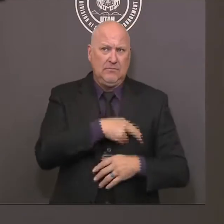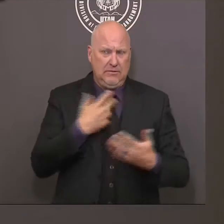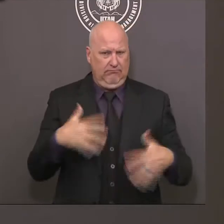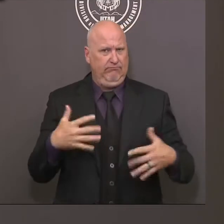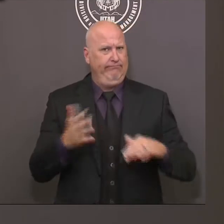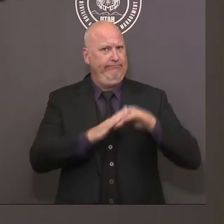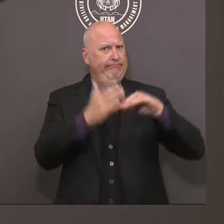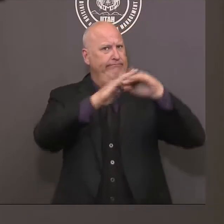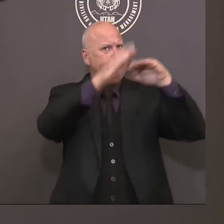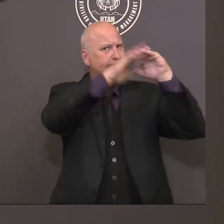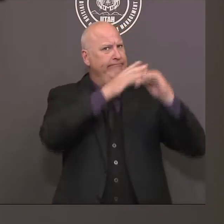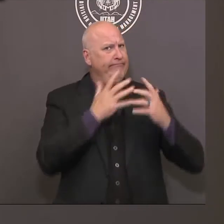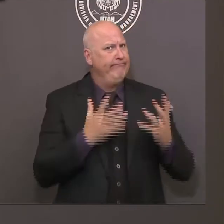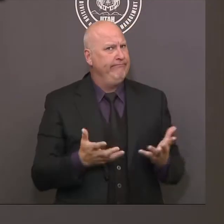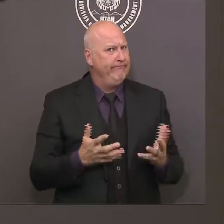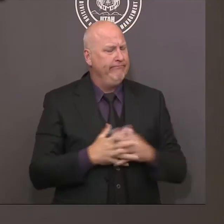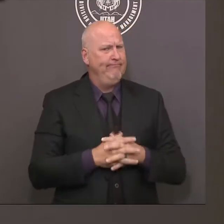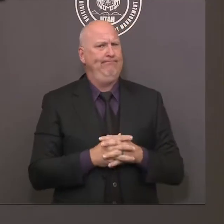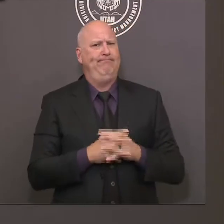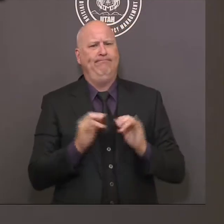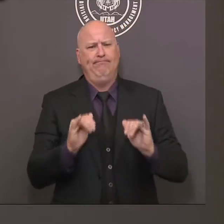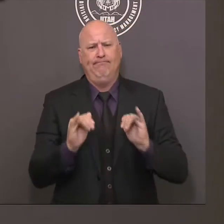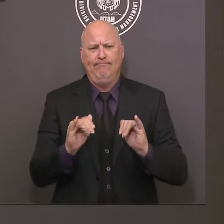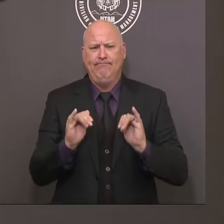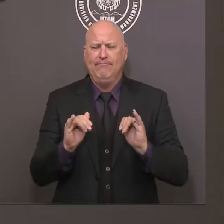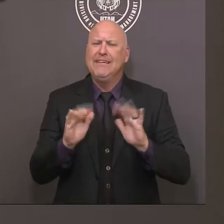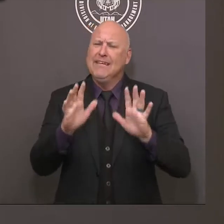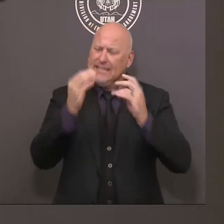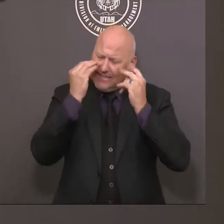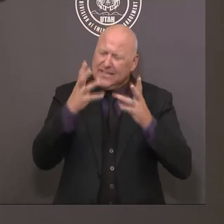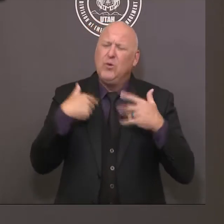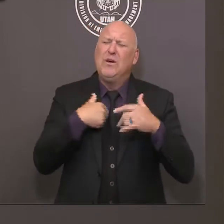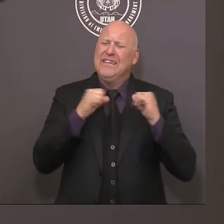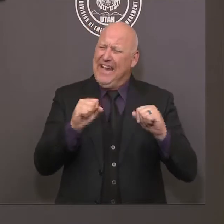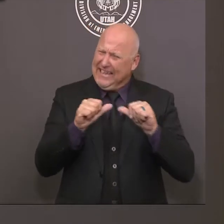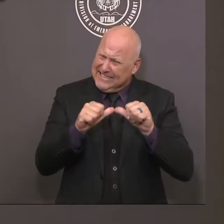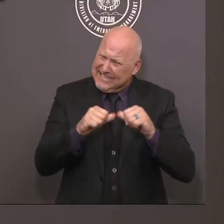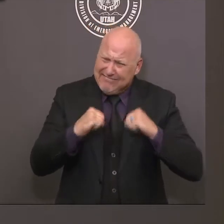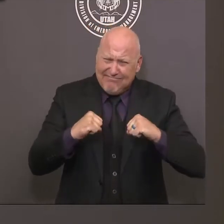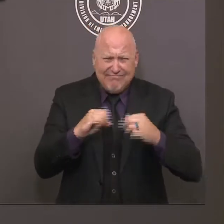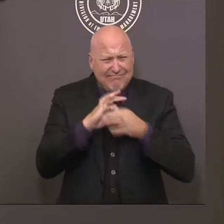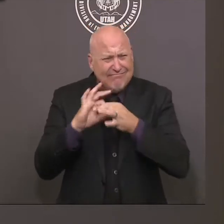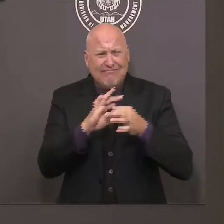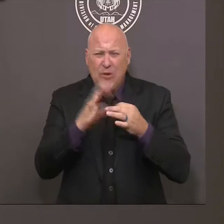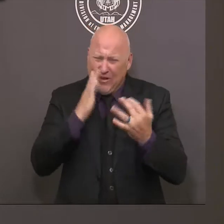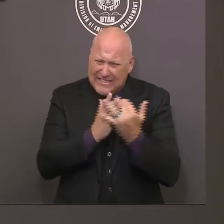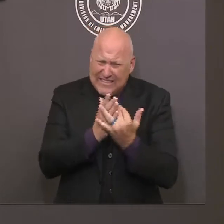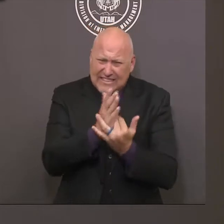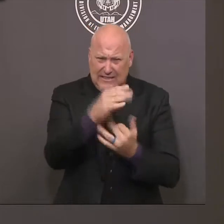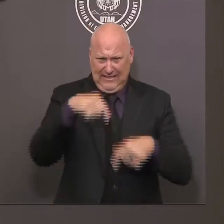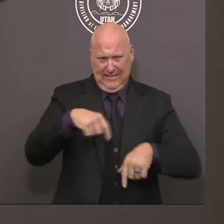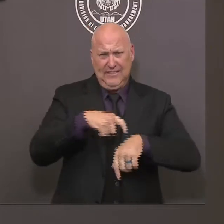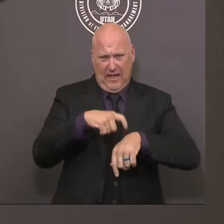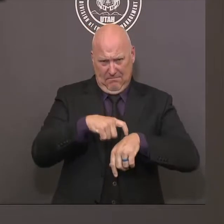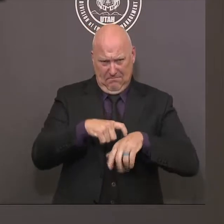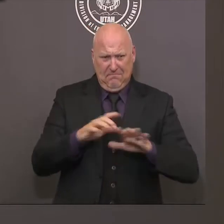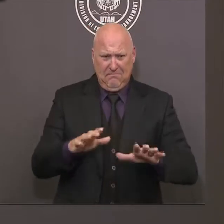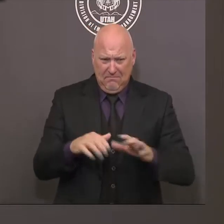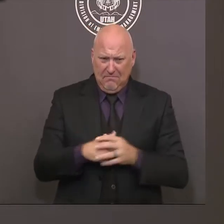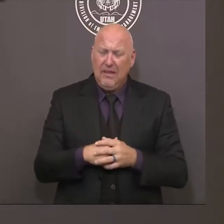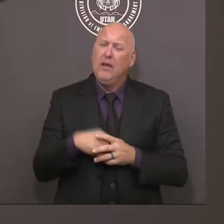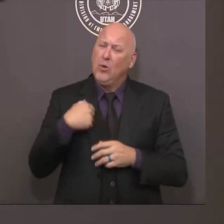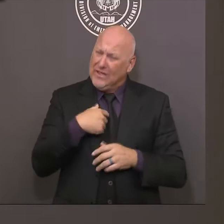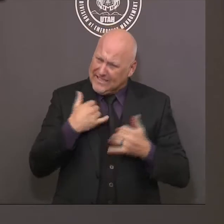fatalities. We can get through this together. We're going to do it together. A lot of great work. We're legislation that